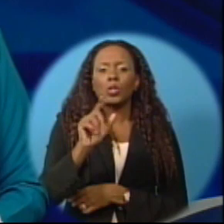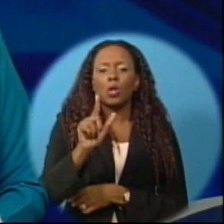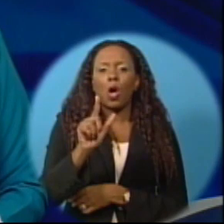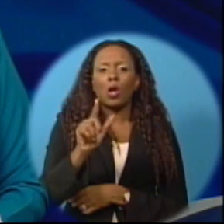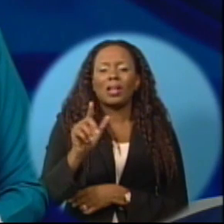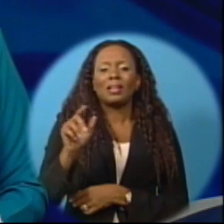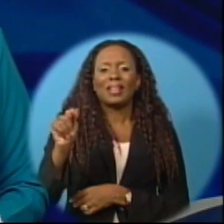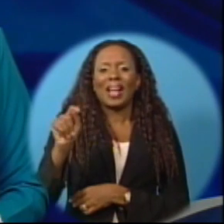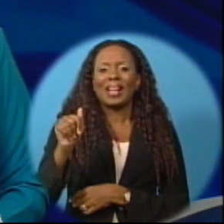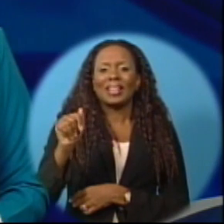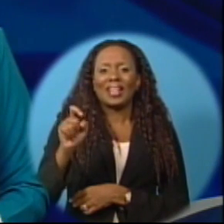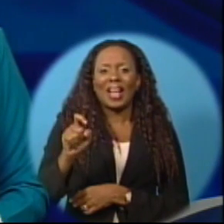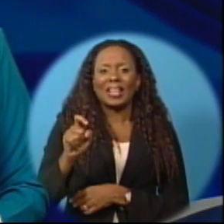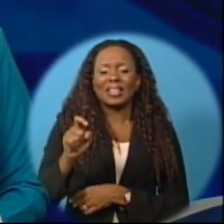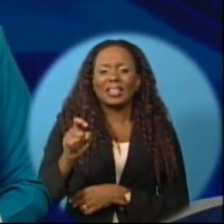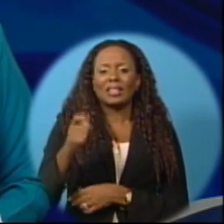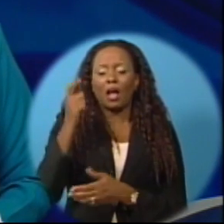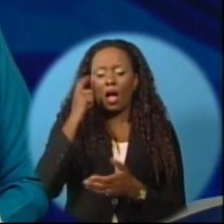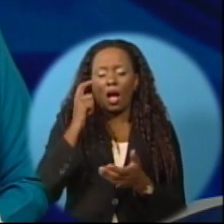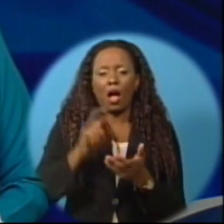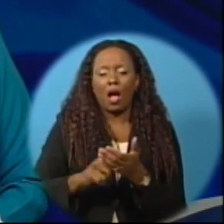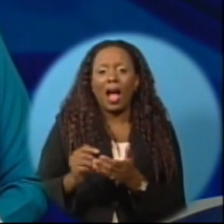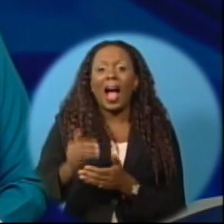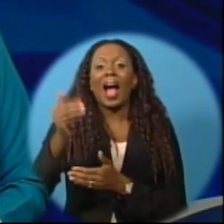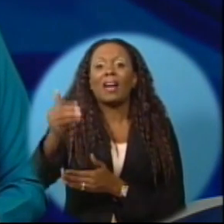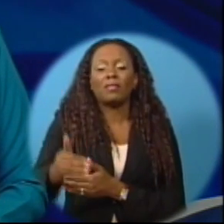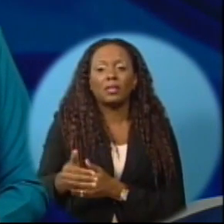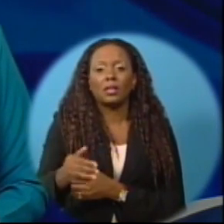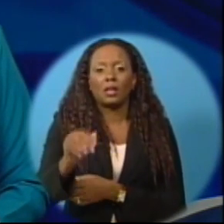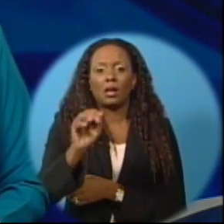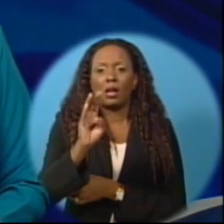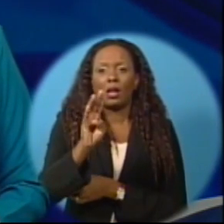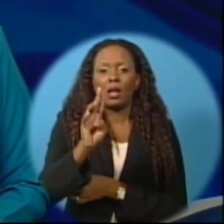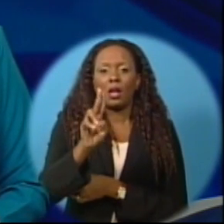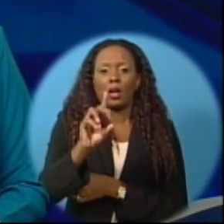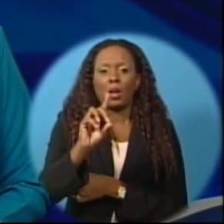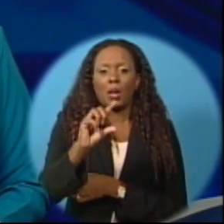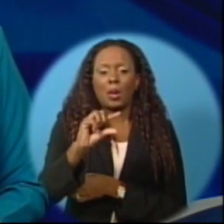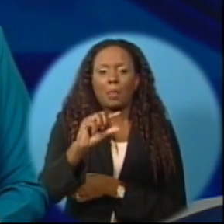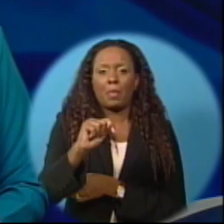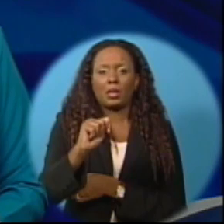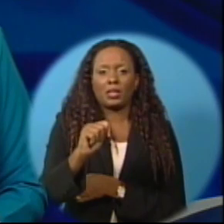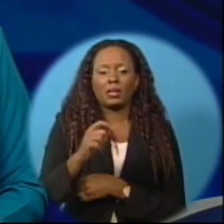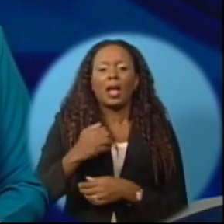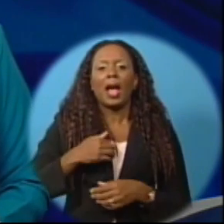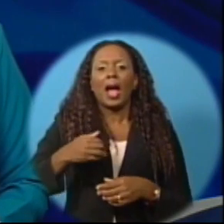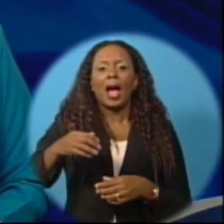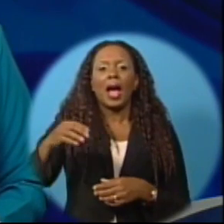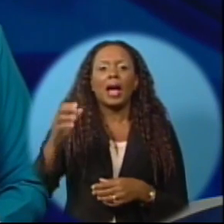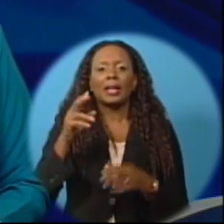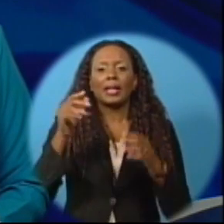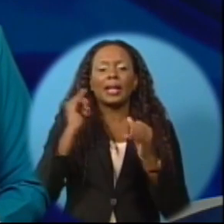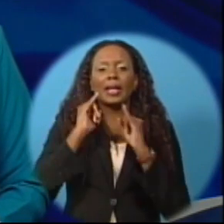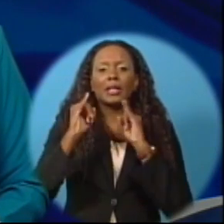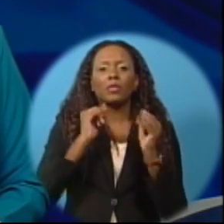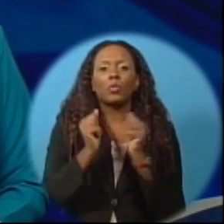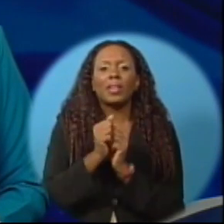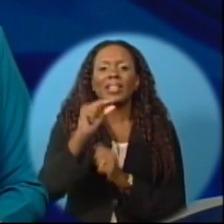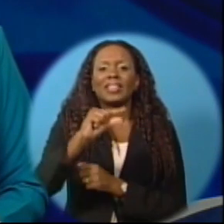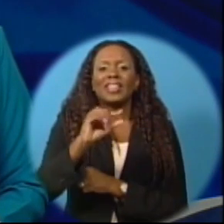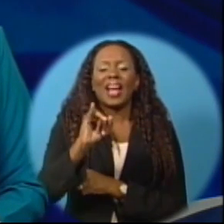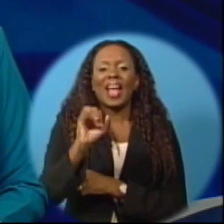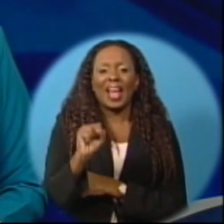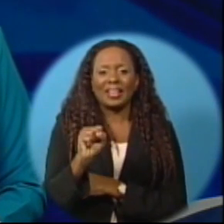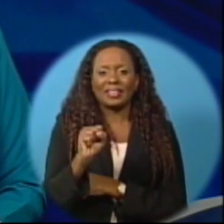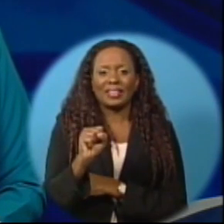discovered after the budget was presented. Speaking during an interview with the Government Information Service, Mr. Sinclair said the matter